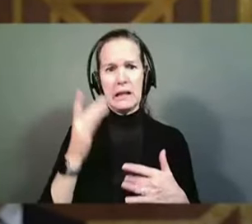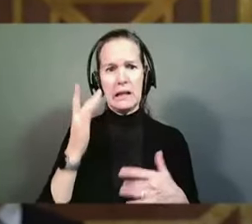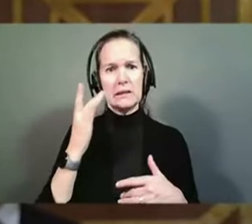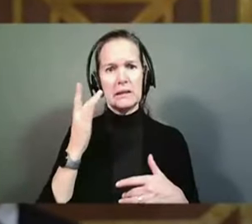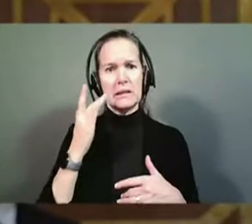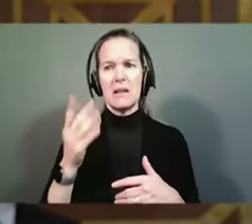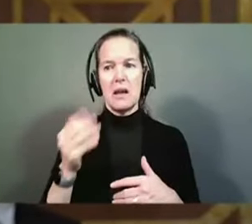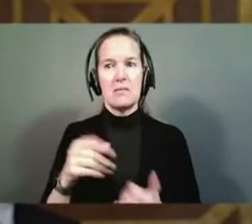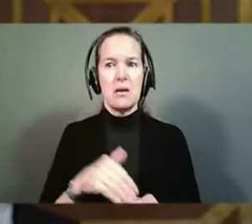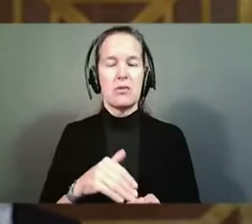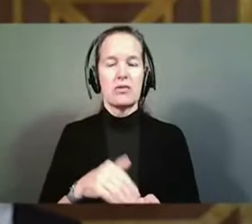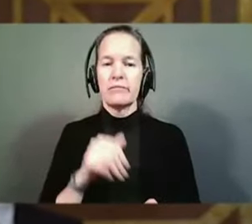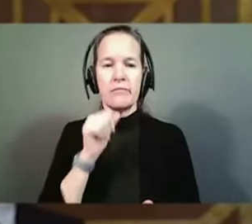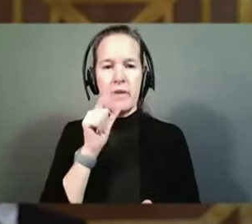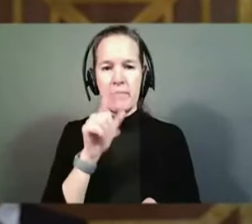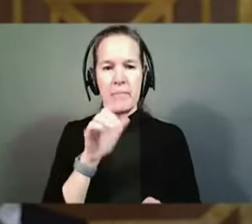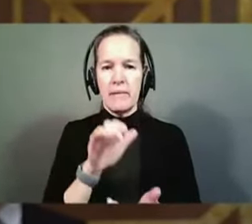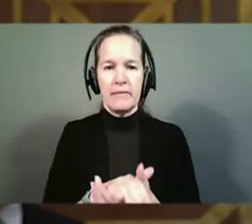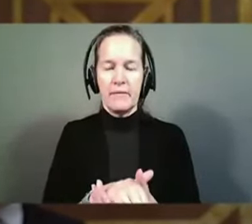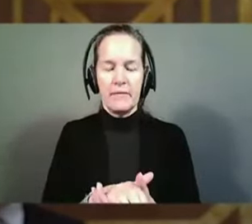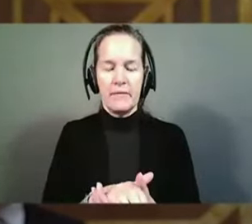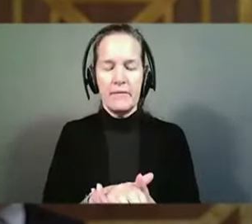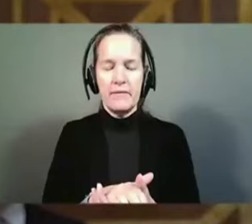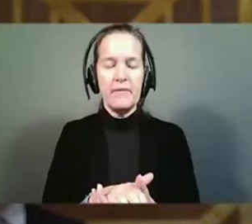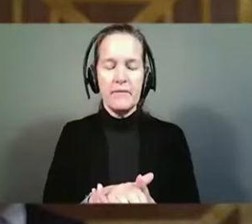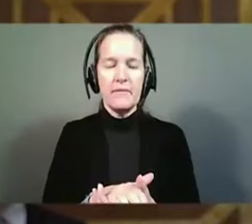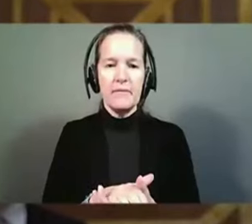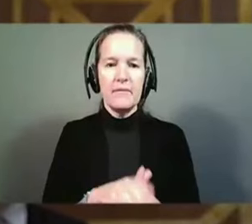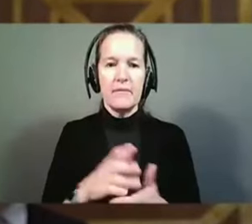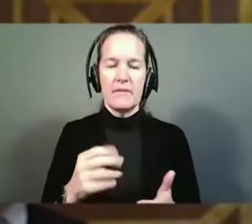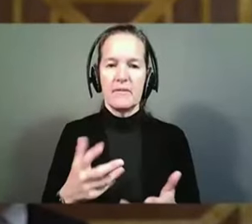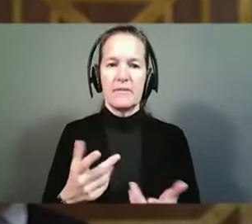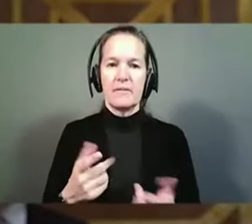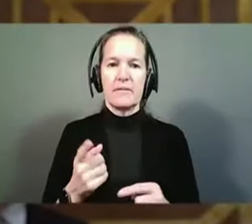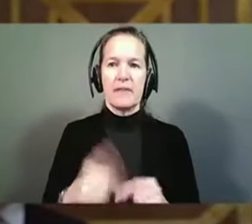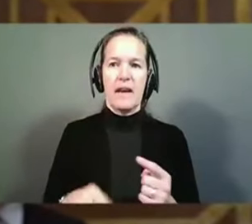it. It's hard to get anything out of a conversation like that.